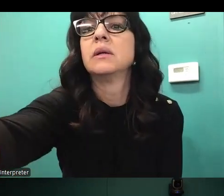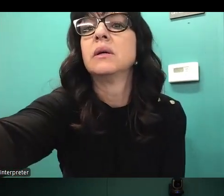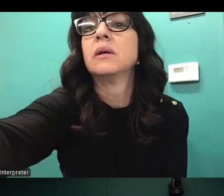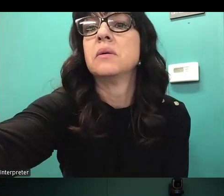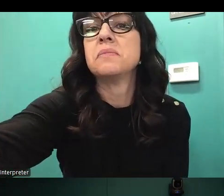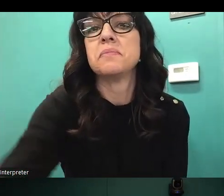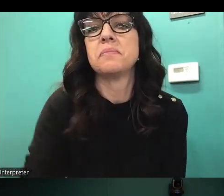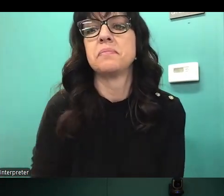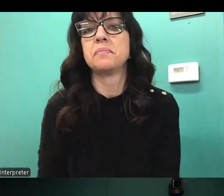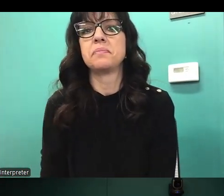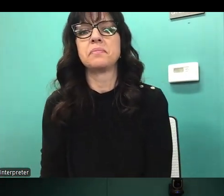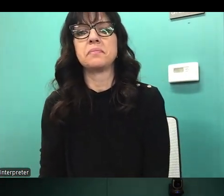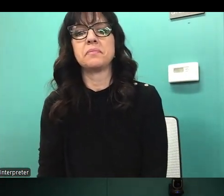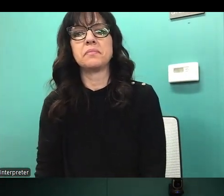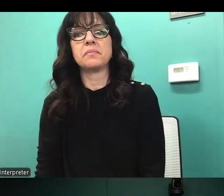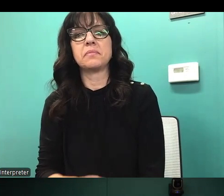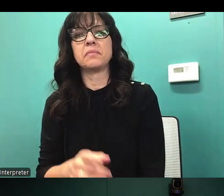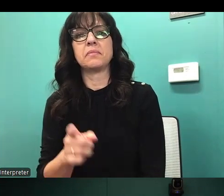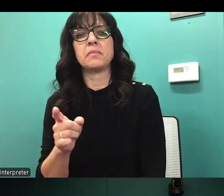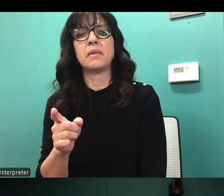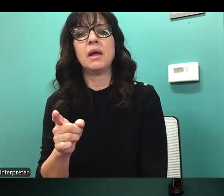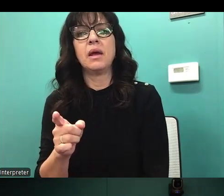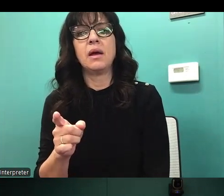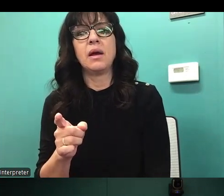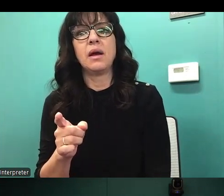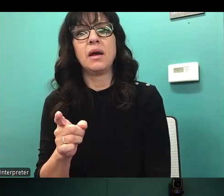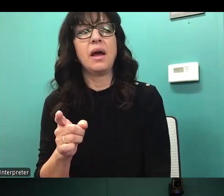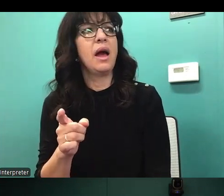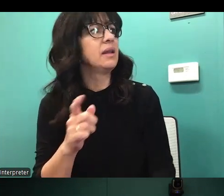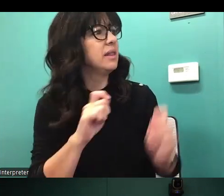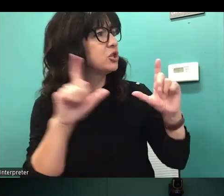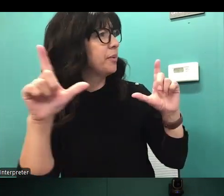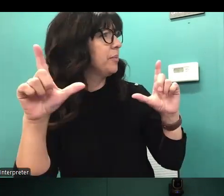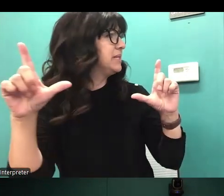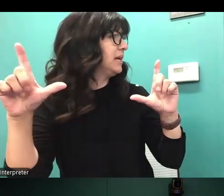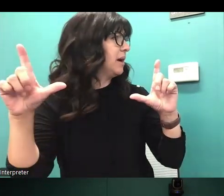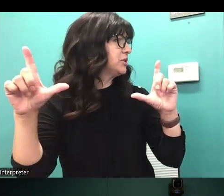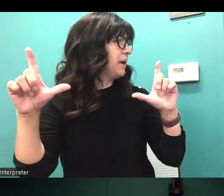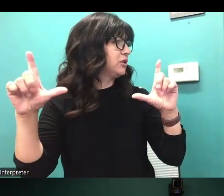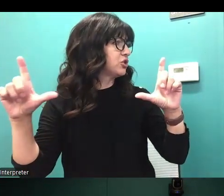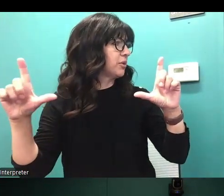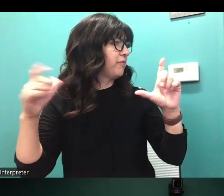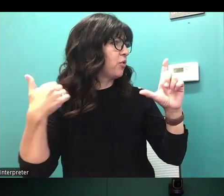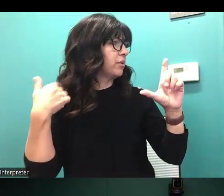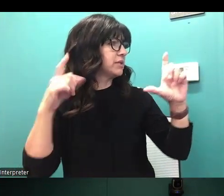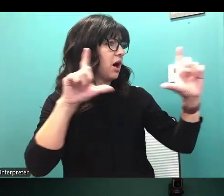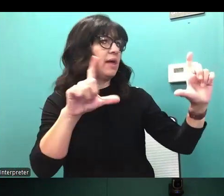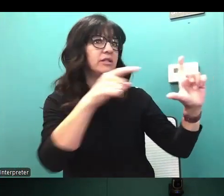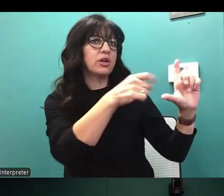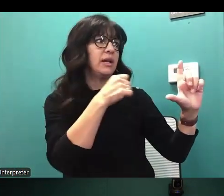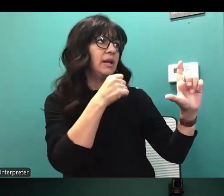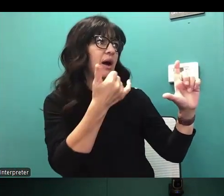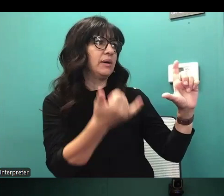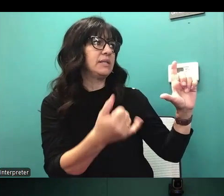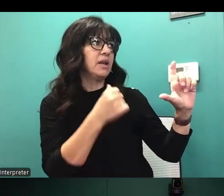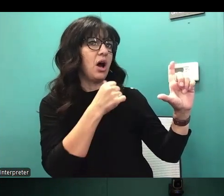repeat the questions that we say or whatever. Okay, thanks for the reminder. And can the interpreter be seen? I'm just making sure before it was saying that,